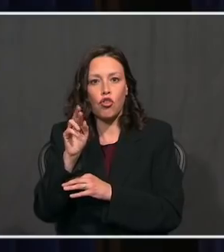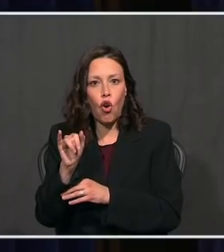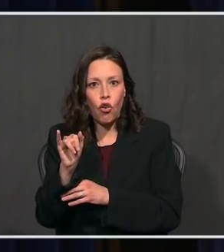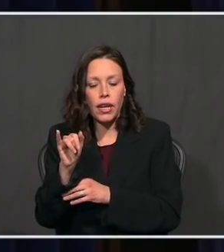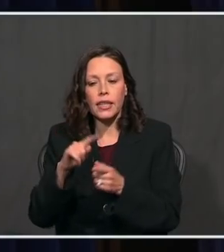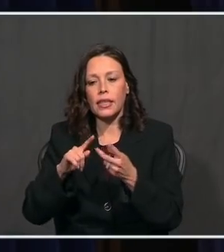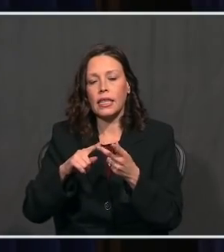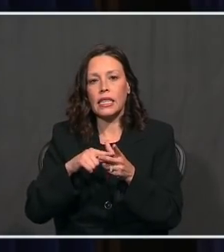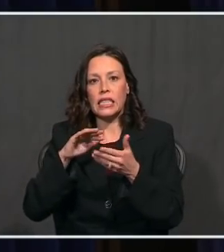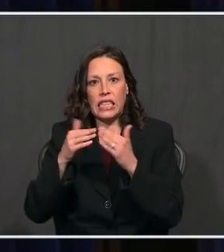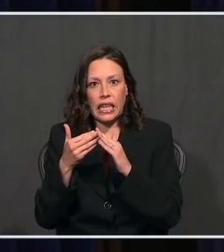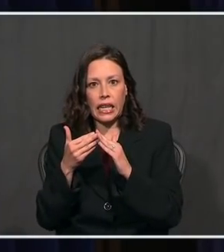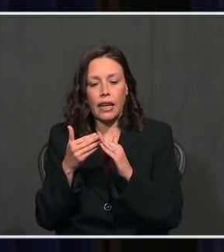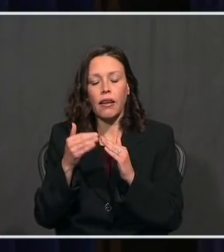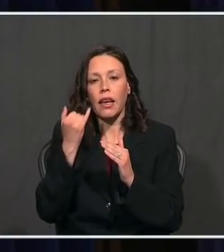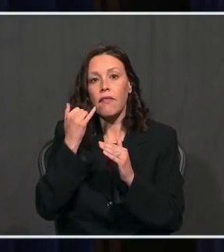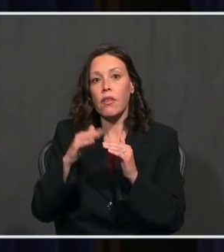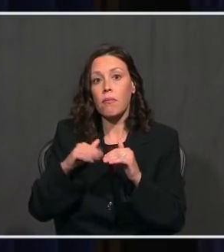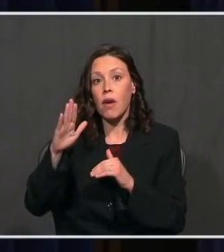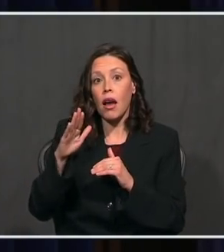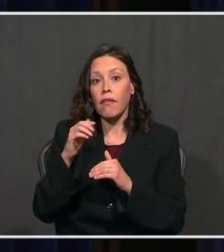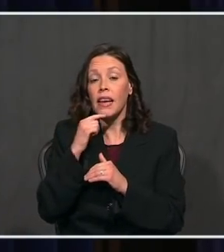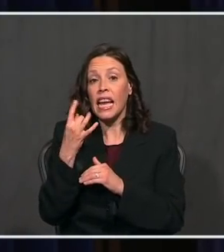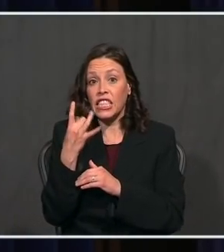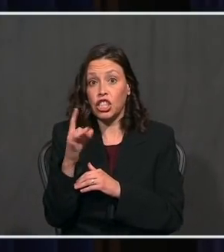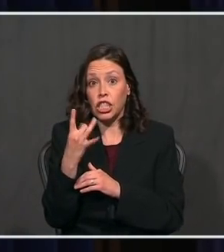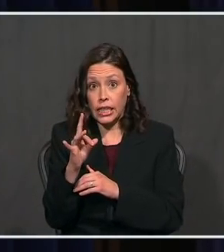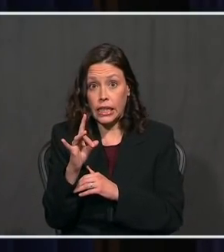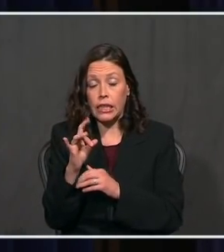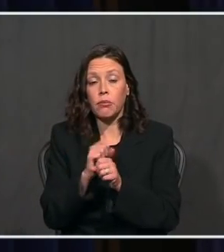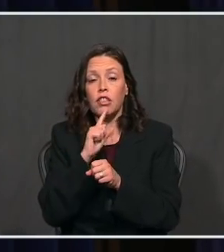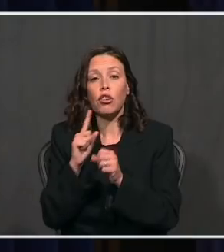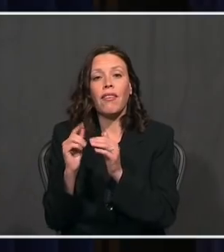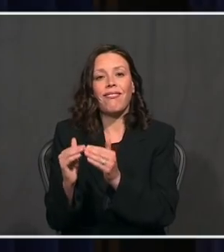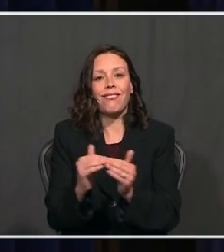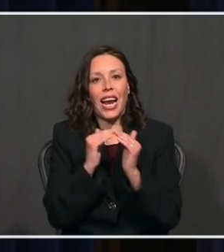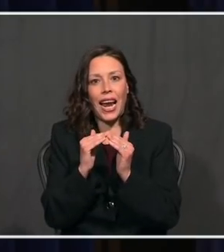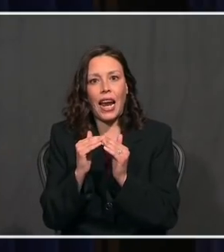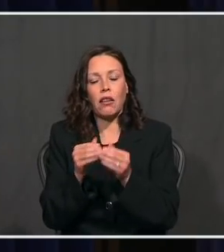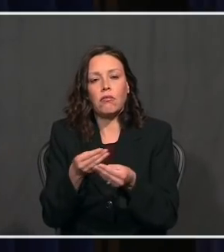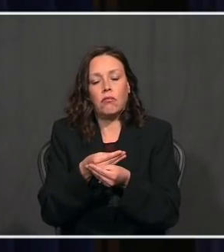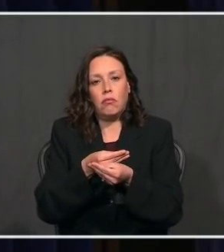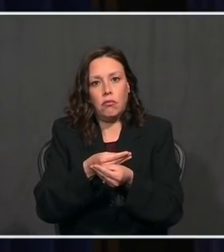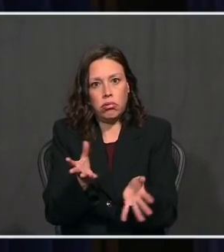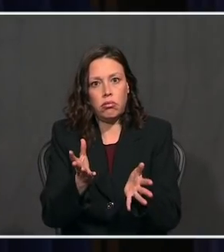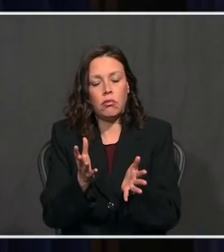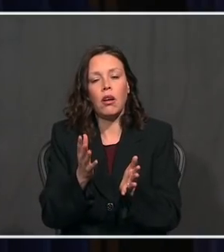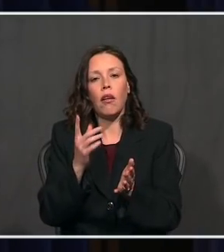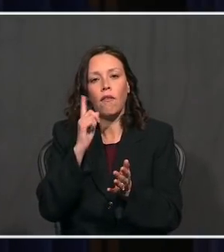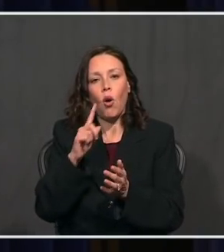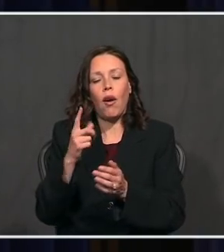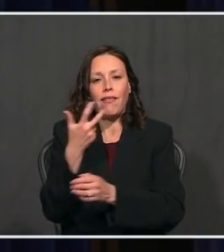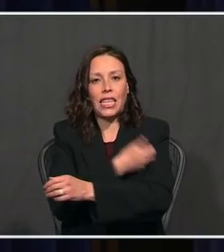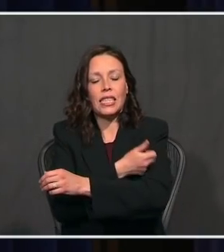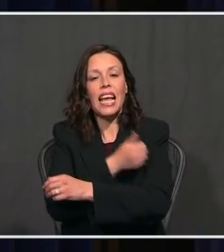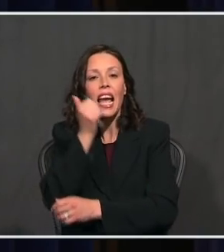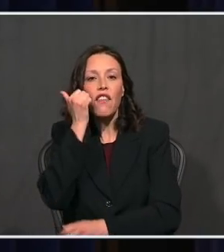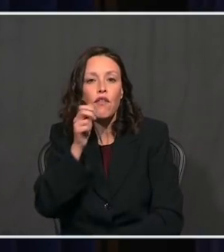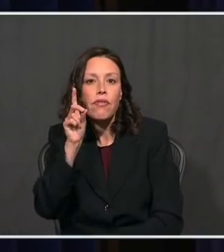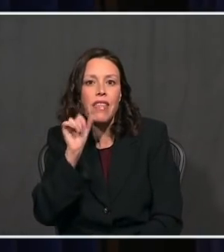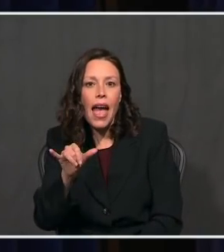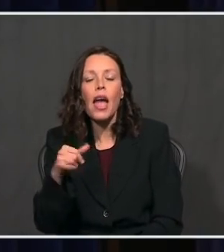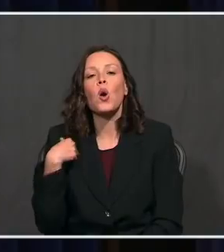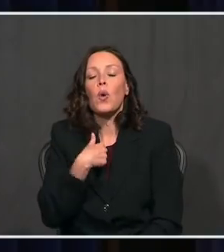city above the age of 18 to ensure fair and equitable distribution of vaccine every day.